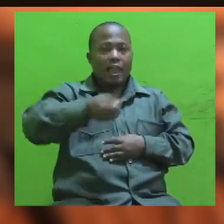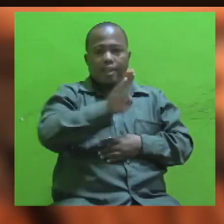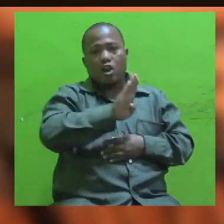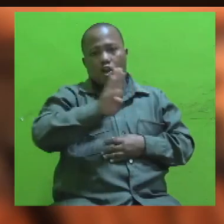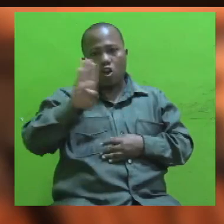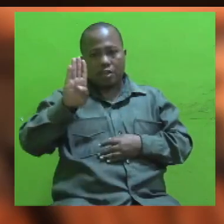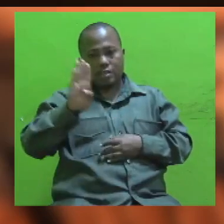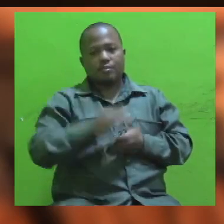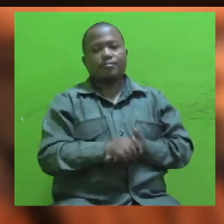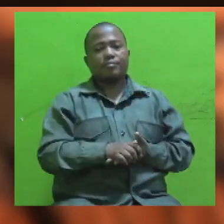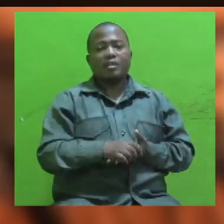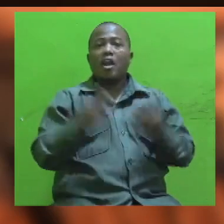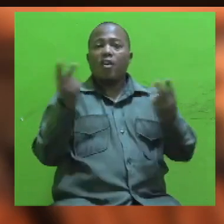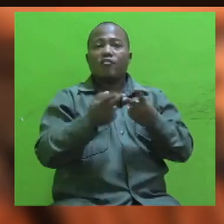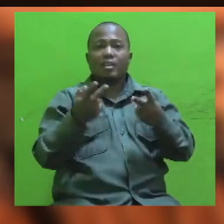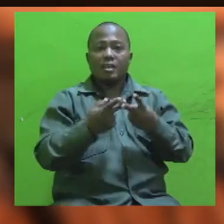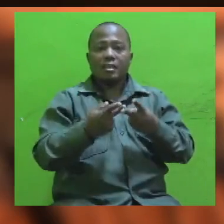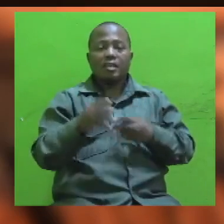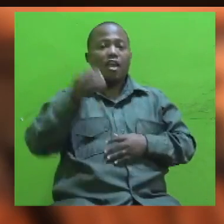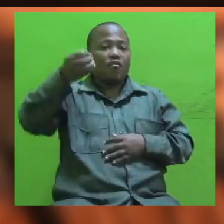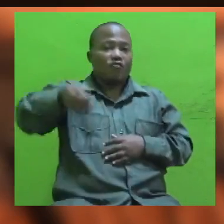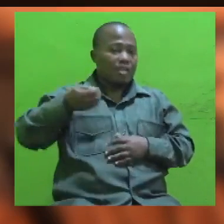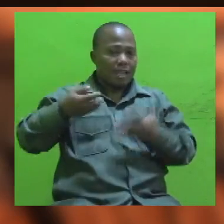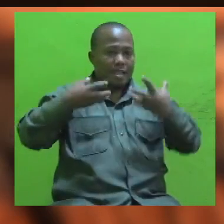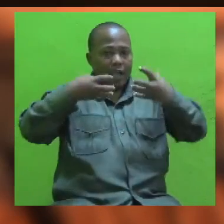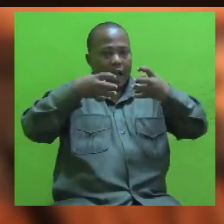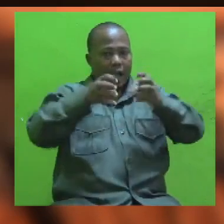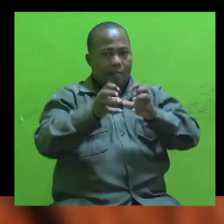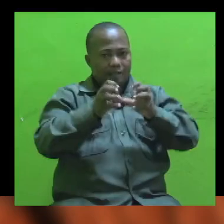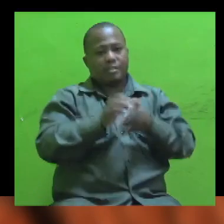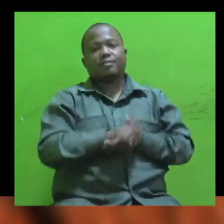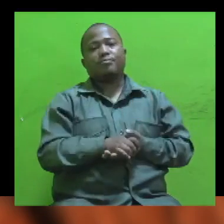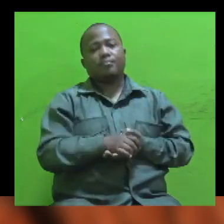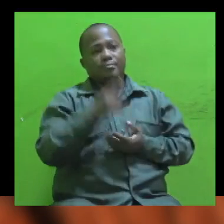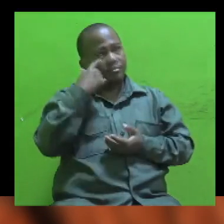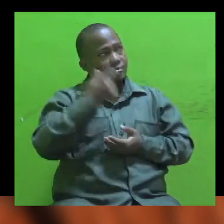village committee. You see, both important things you have to remember.